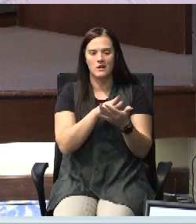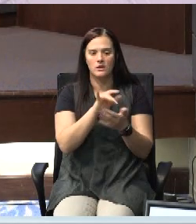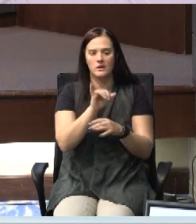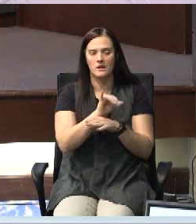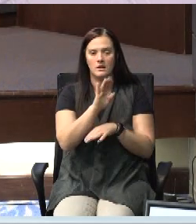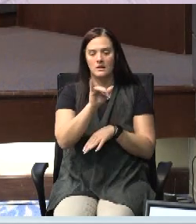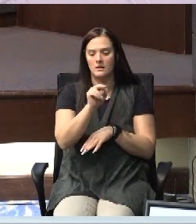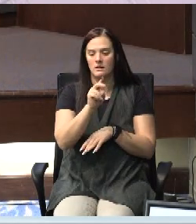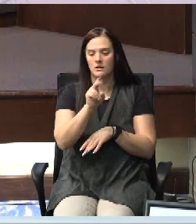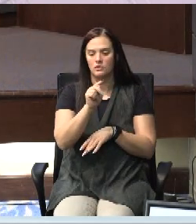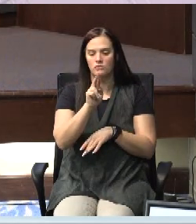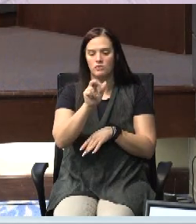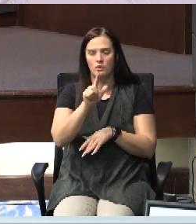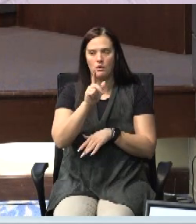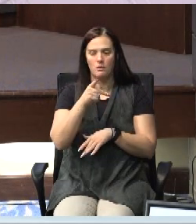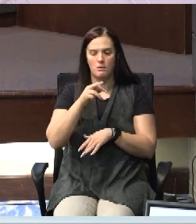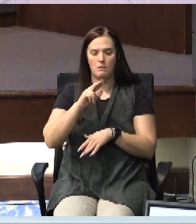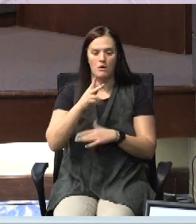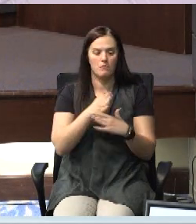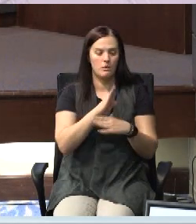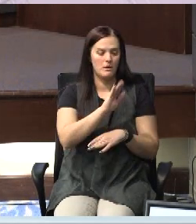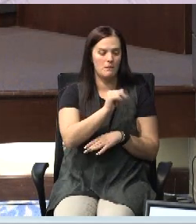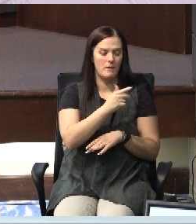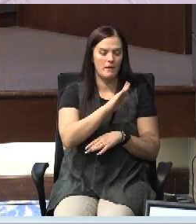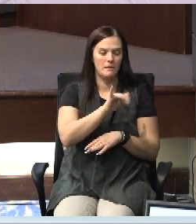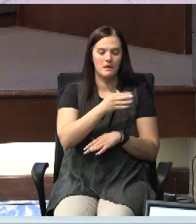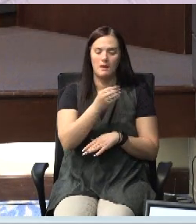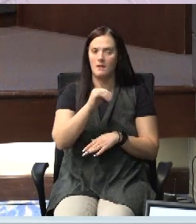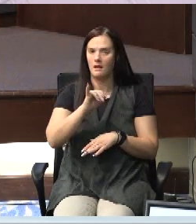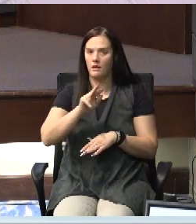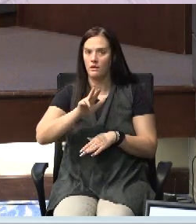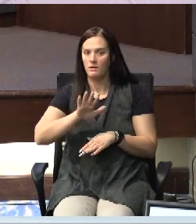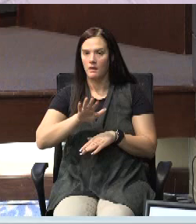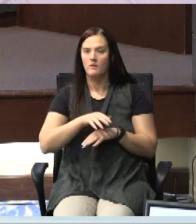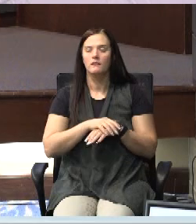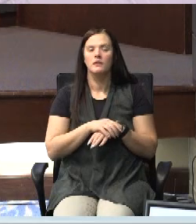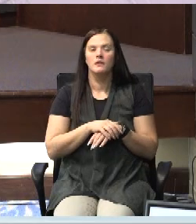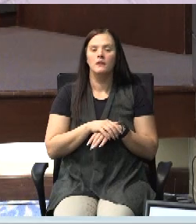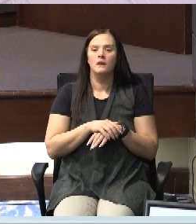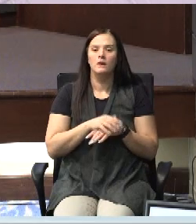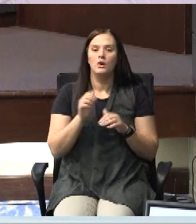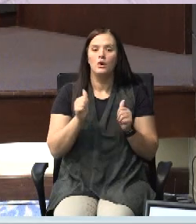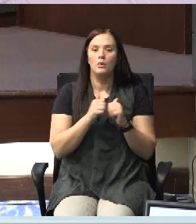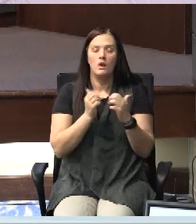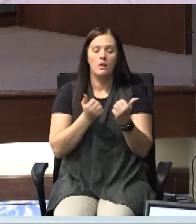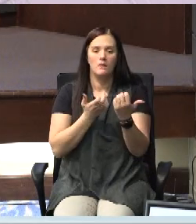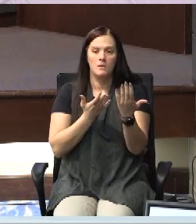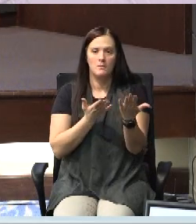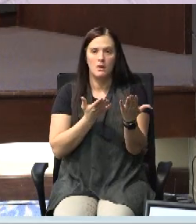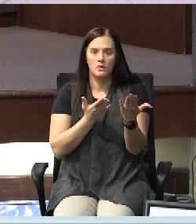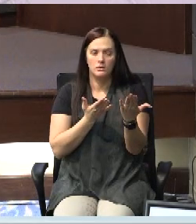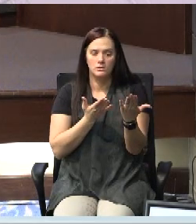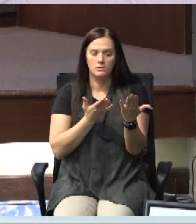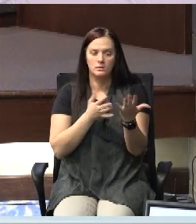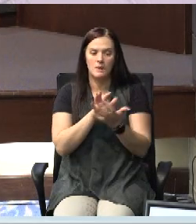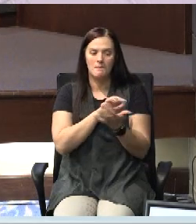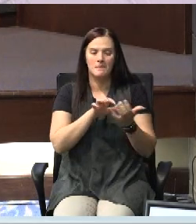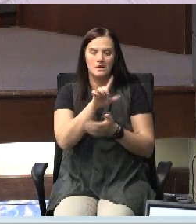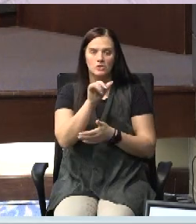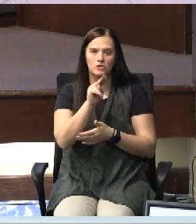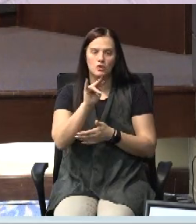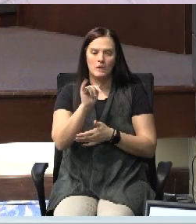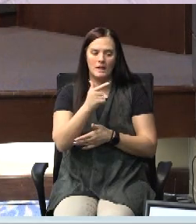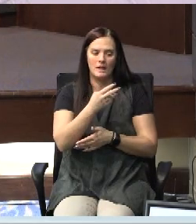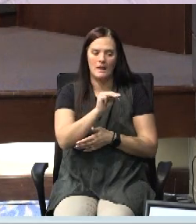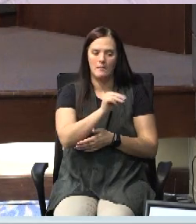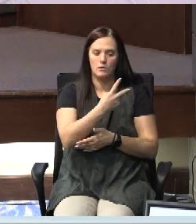Industrial Park between Bagby and I-35 with proposed mixed zoning of